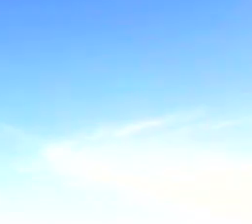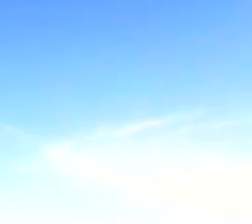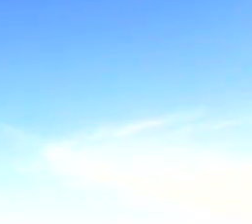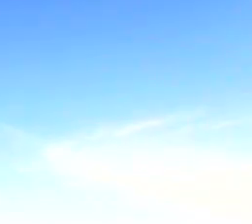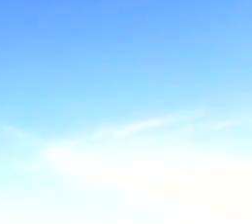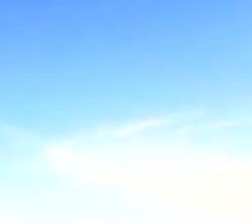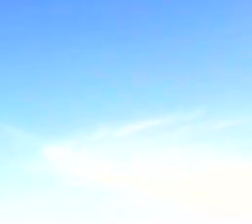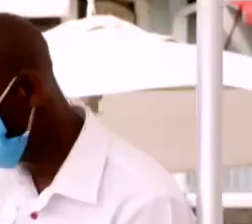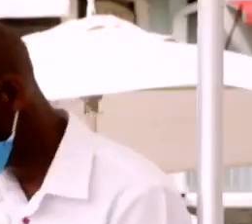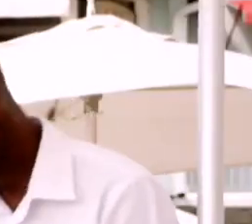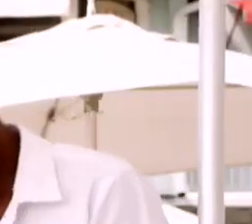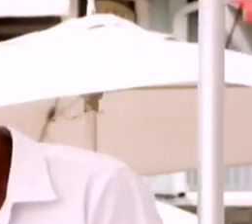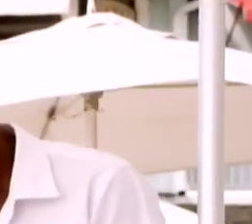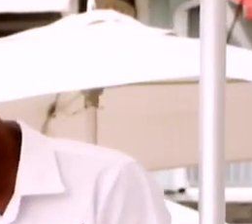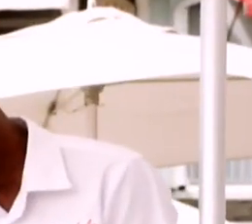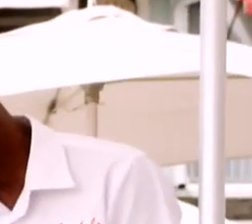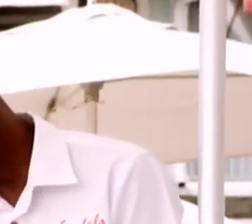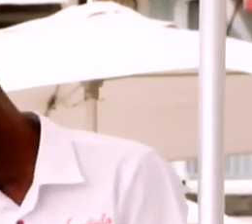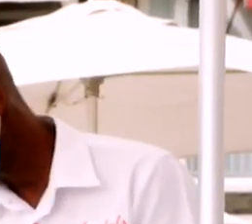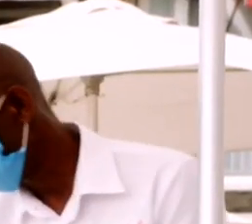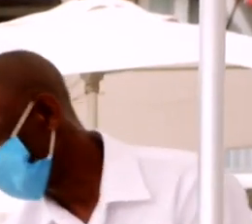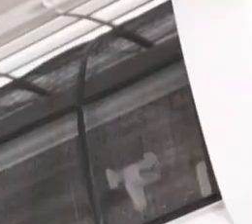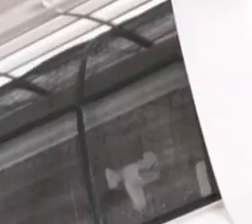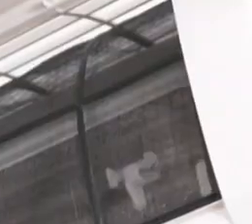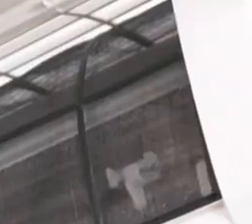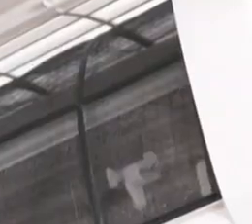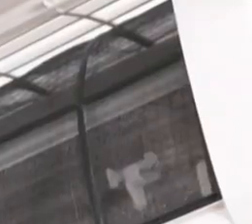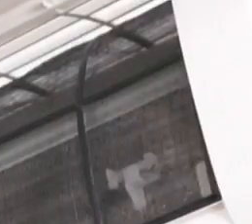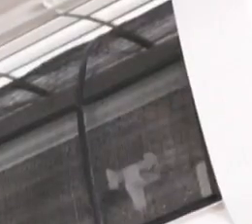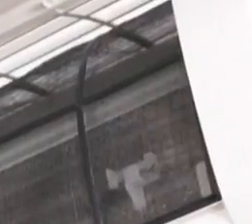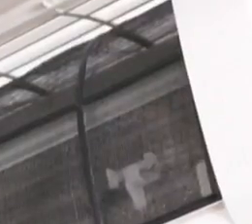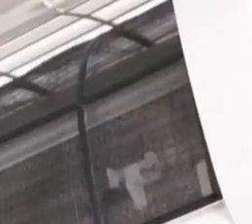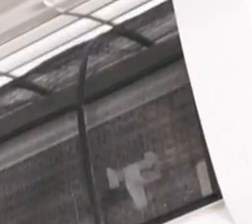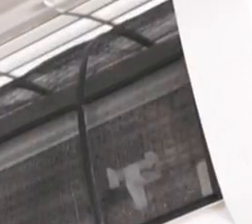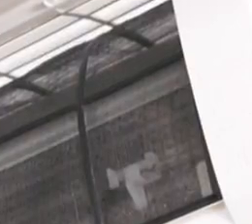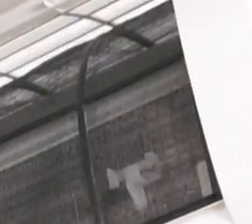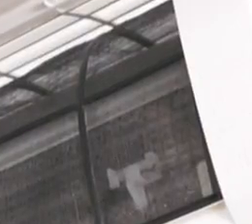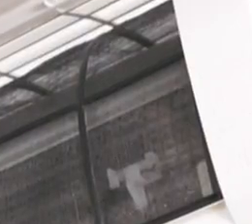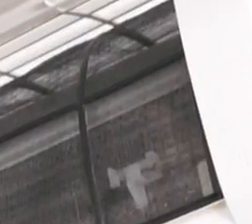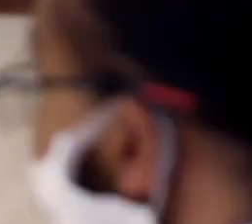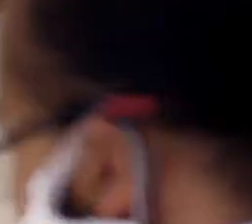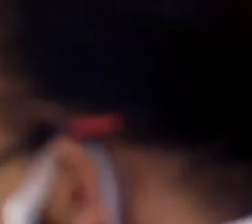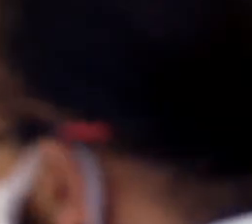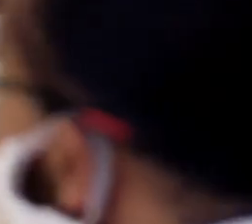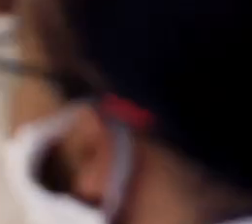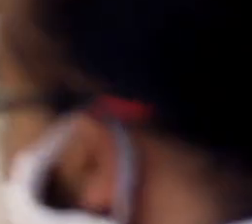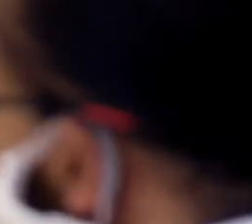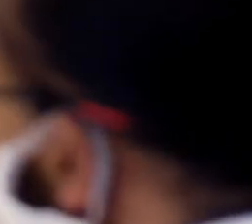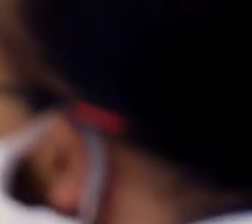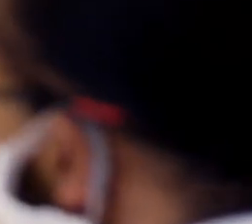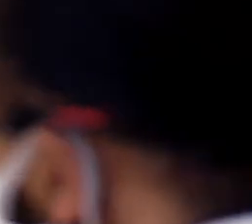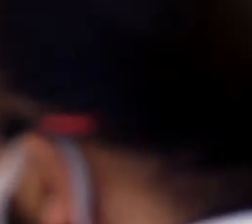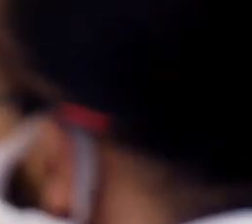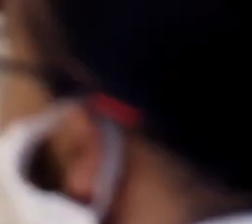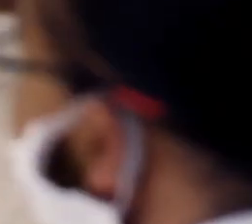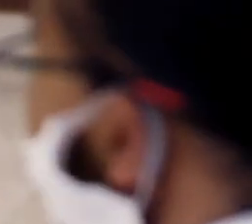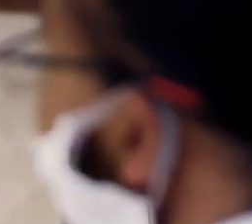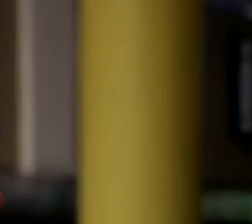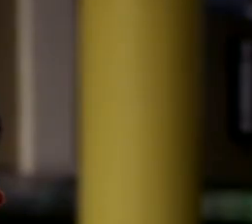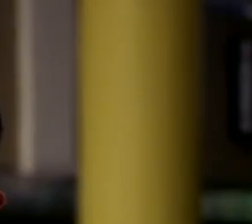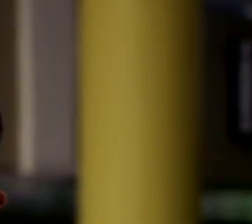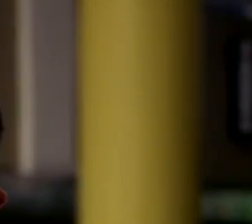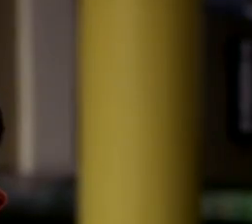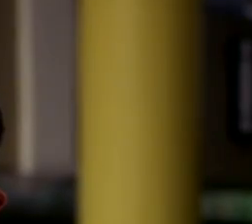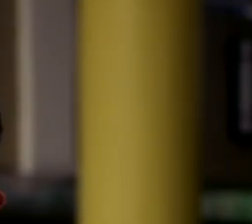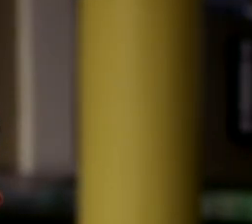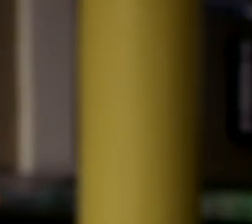again. Whether with family or friends, we want you to enjoy your staycation. We have to ensure that they are comfortable,